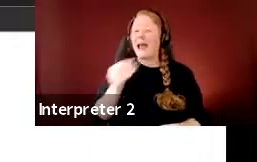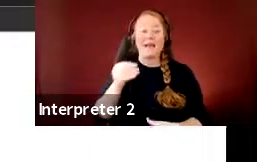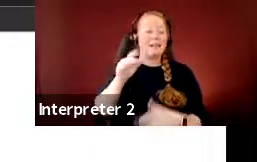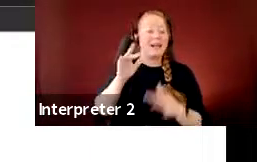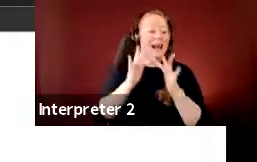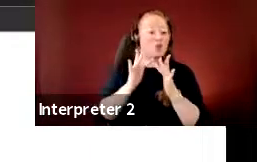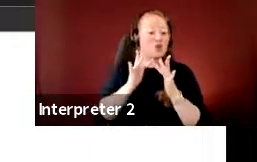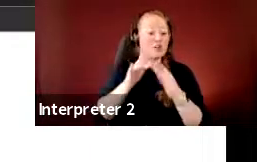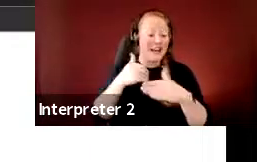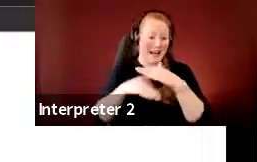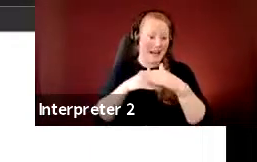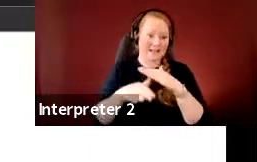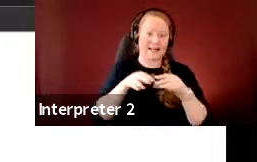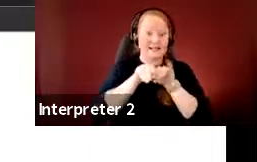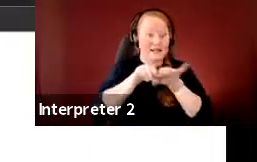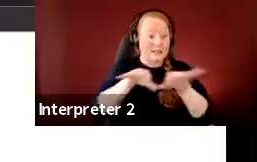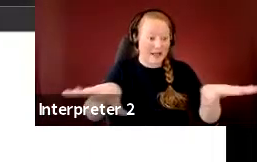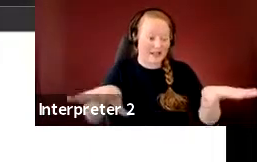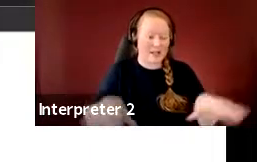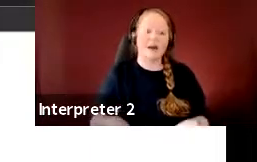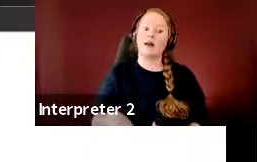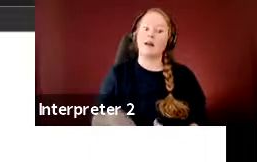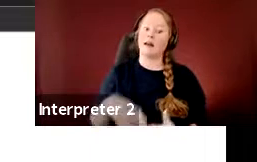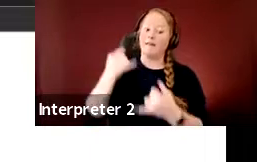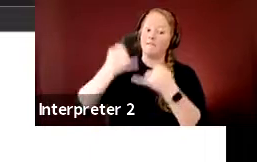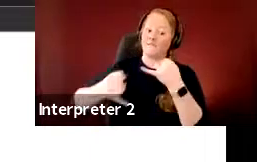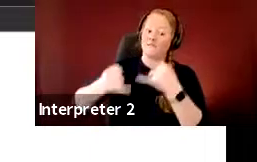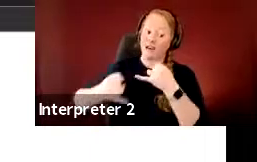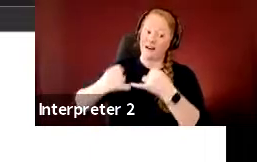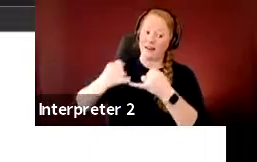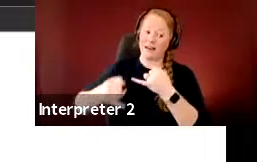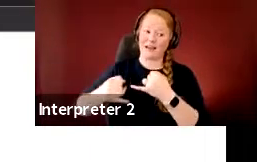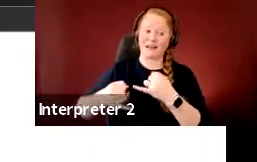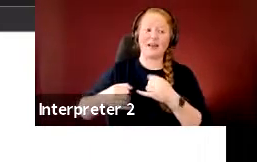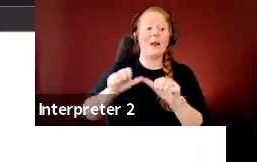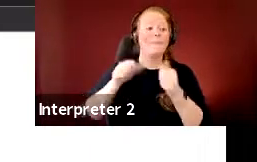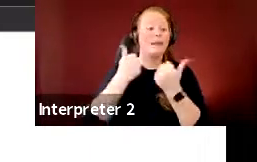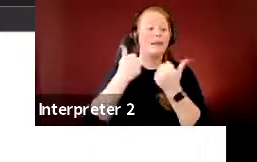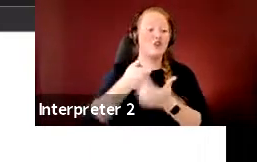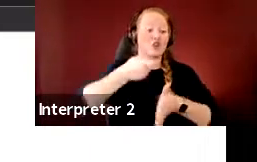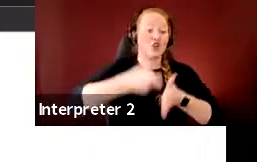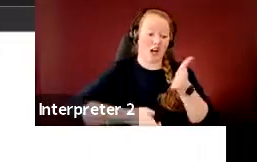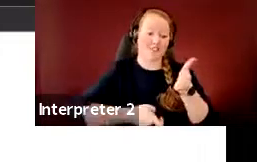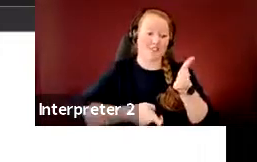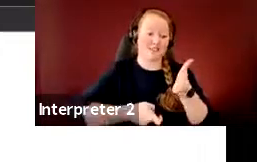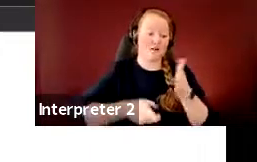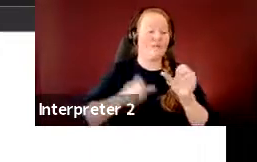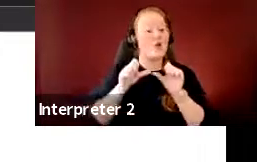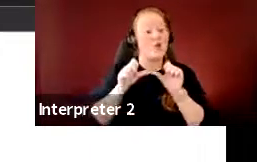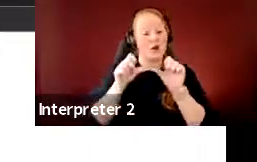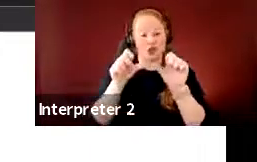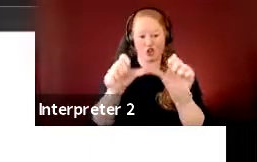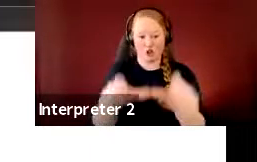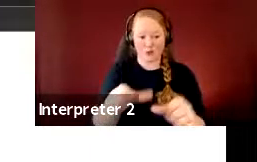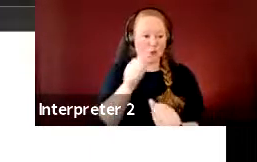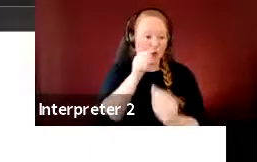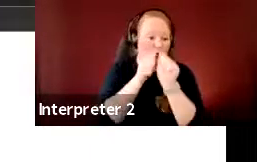access, and then finally administrative costs and planning for long-term resiliency. Next